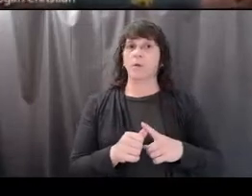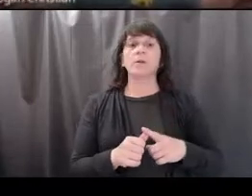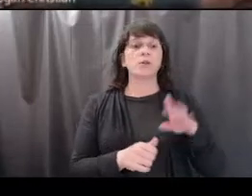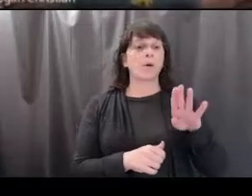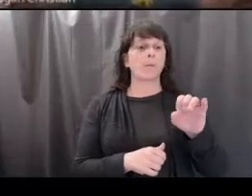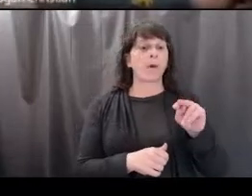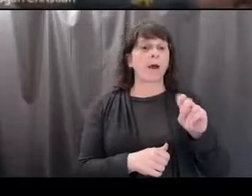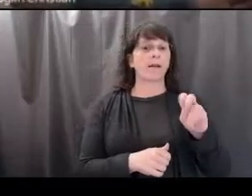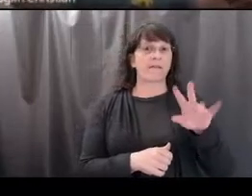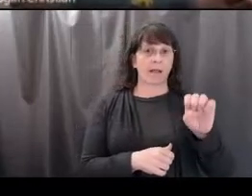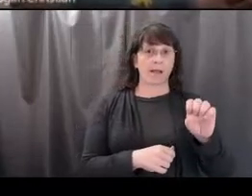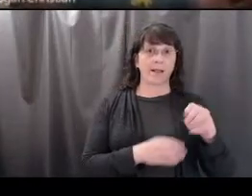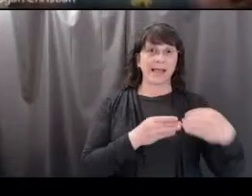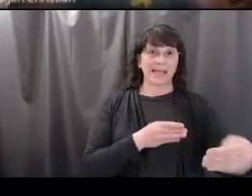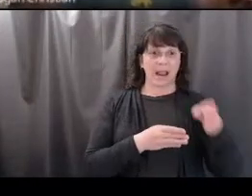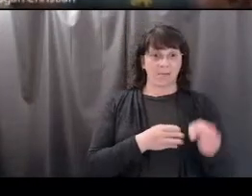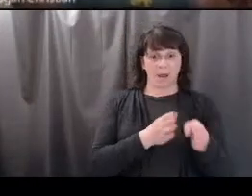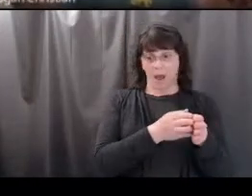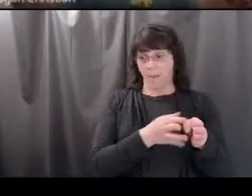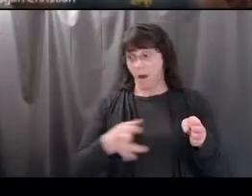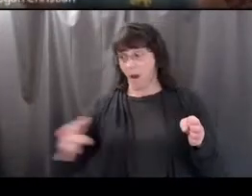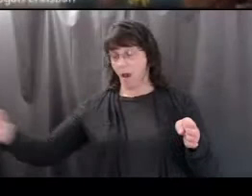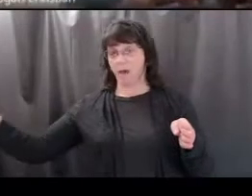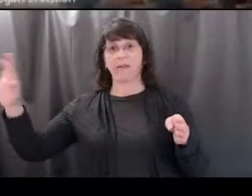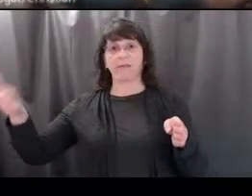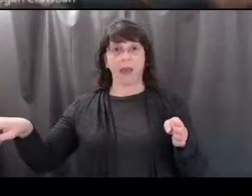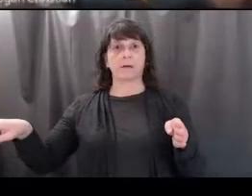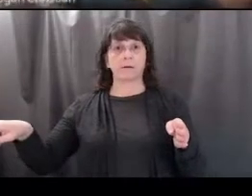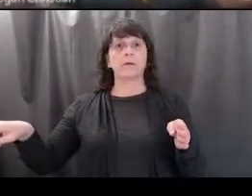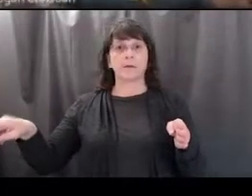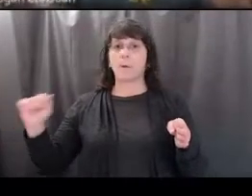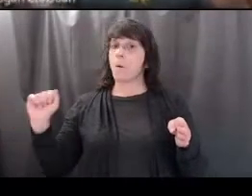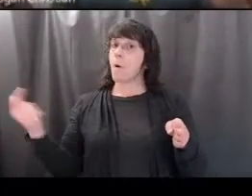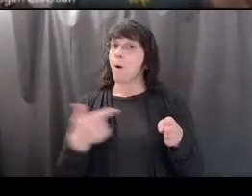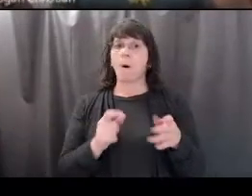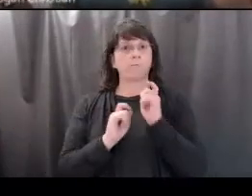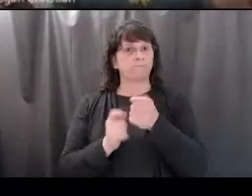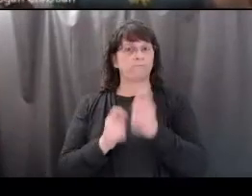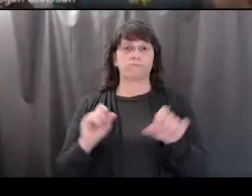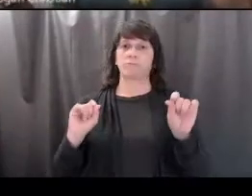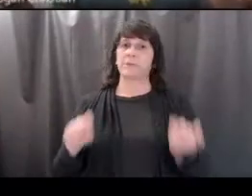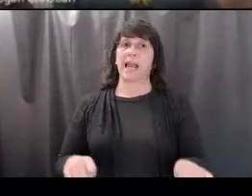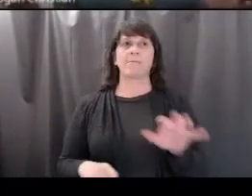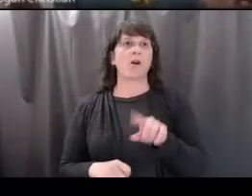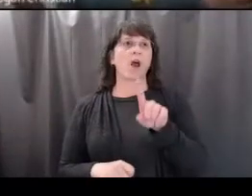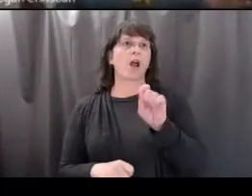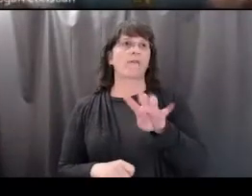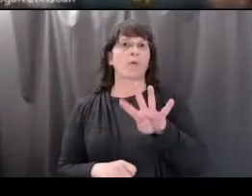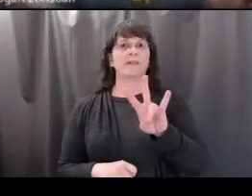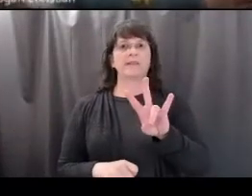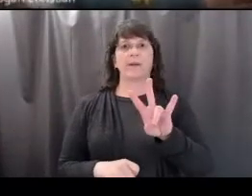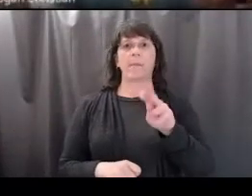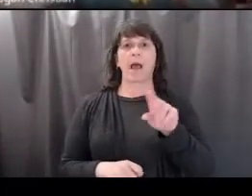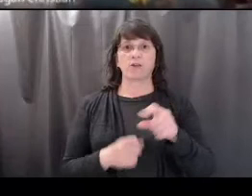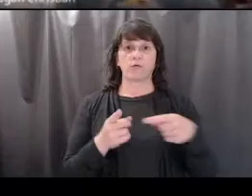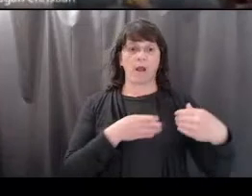Bonneville Dam, which is a dam near Portland, and everywhere upstream by about 147 miles from